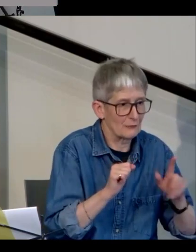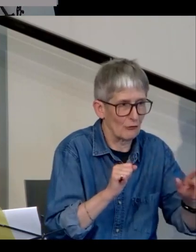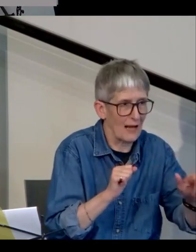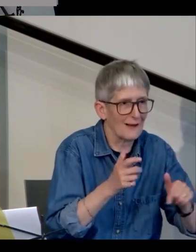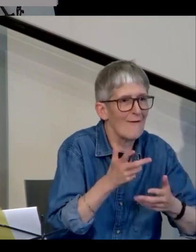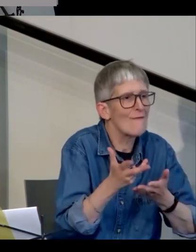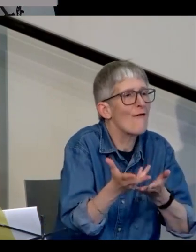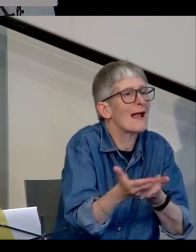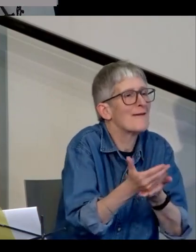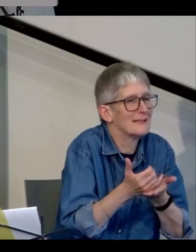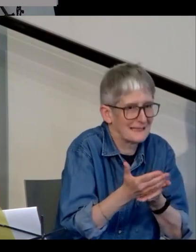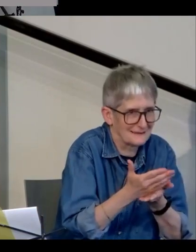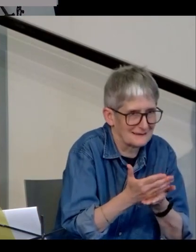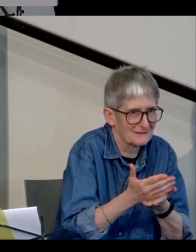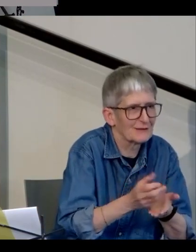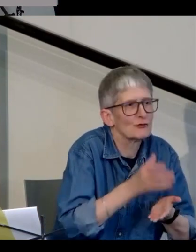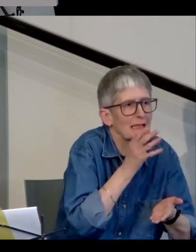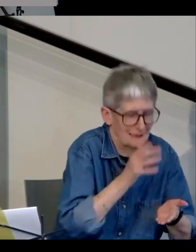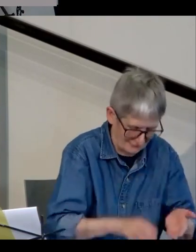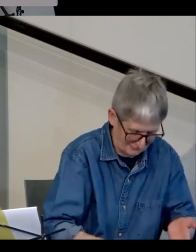Bless you, Father.